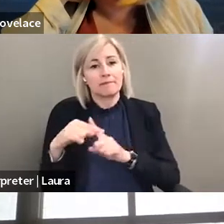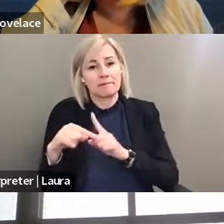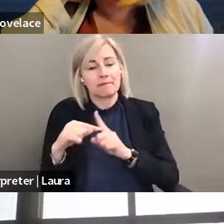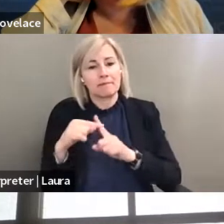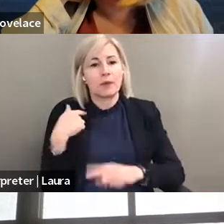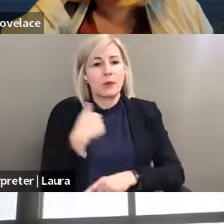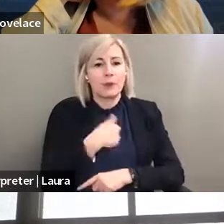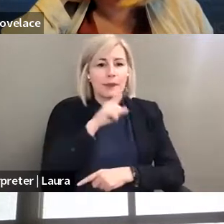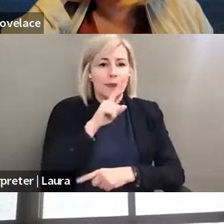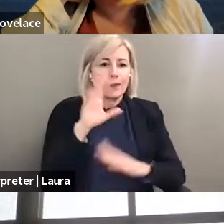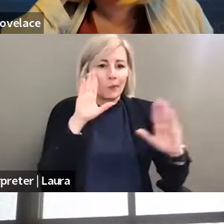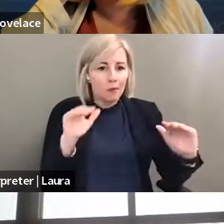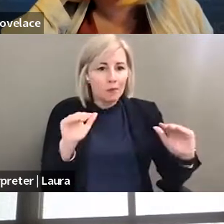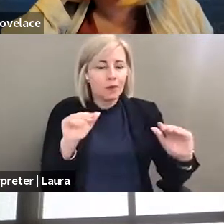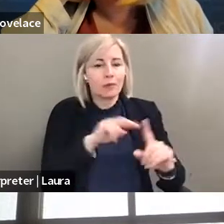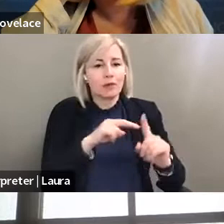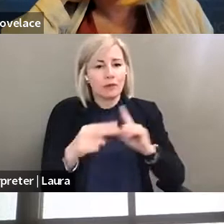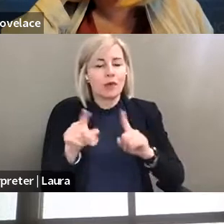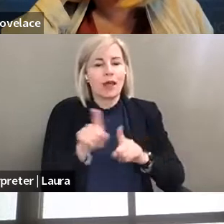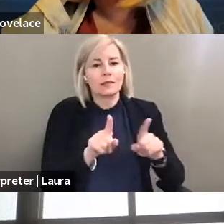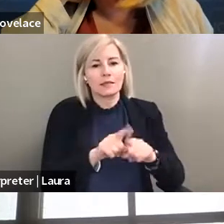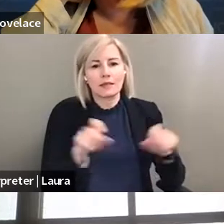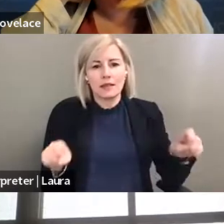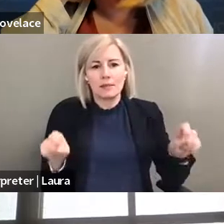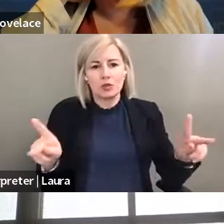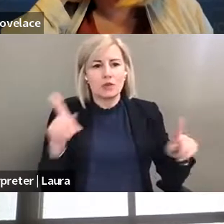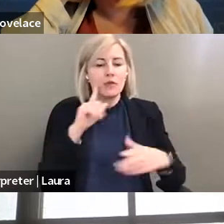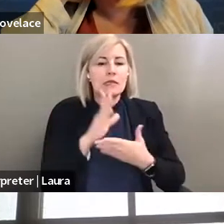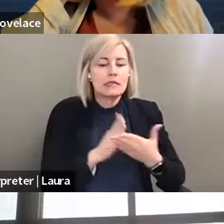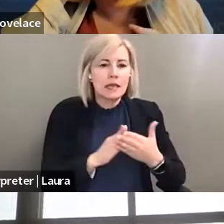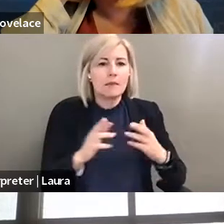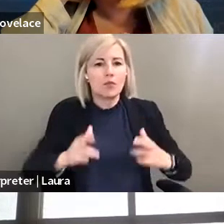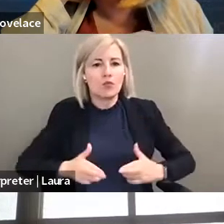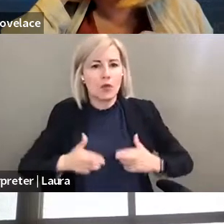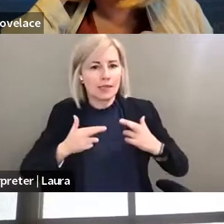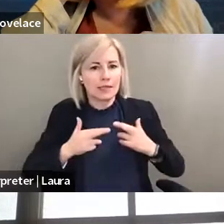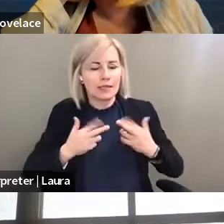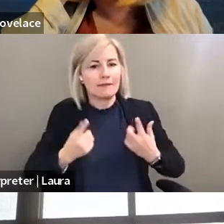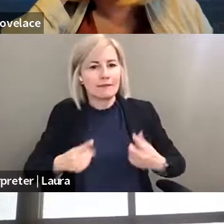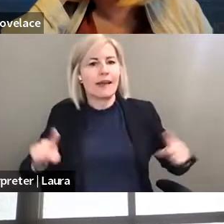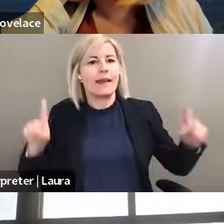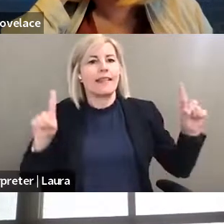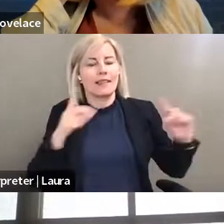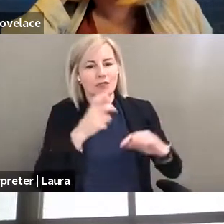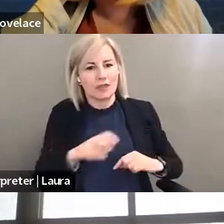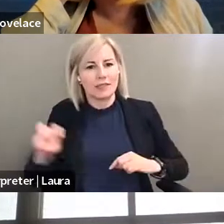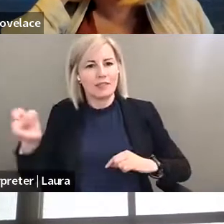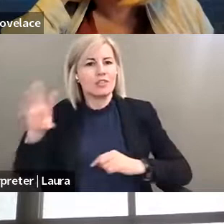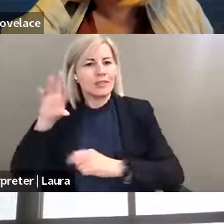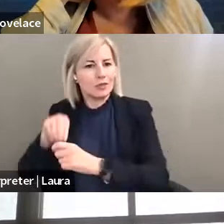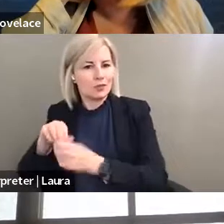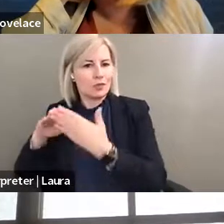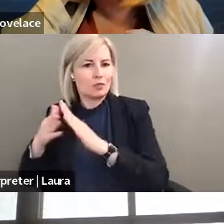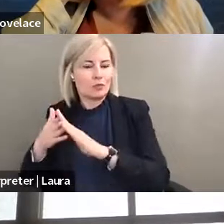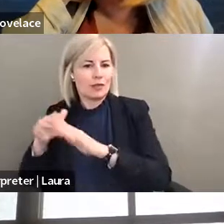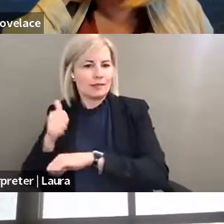really hope that this will be seen as an opportunity for some of the residents that have lived there who do finally transition into the community setting